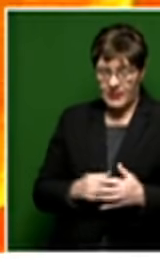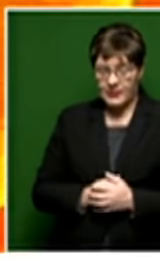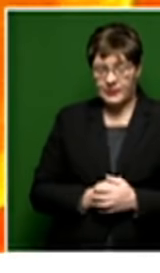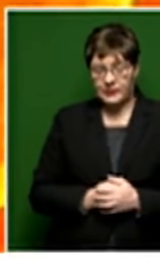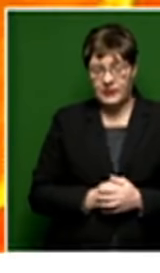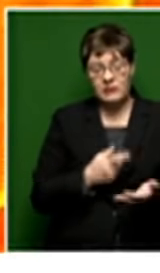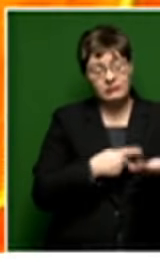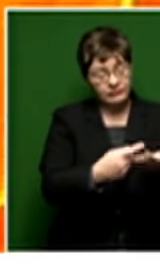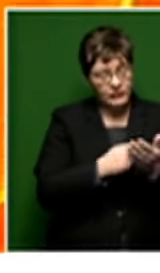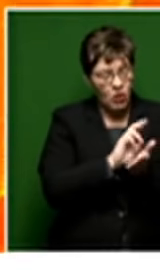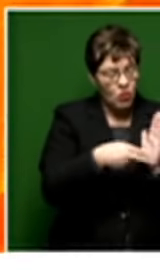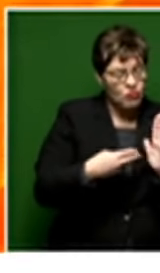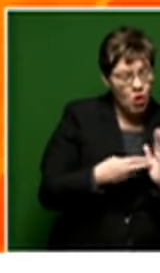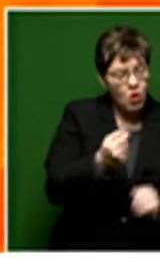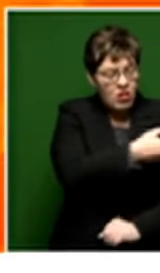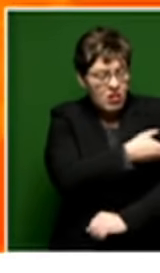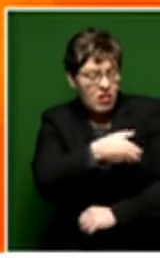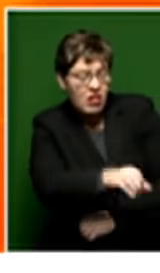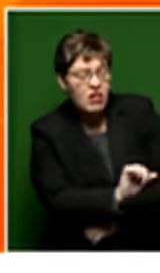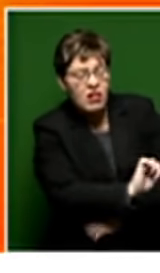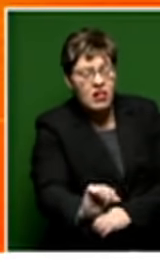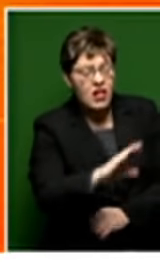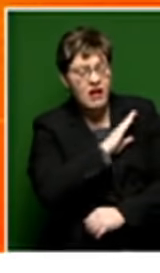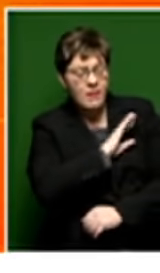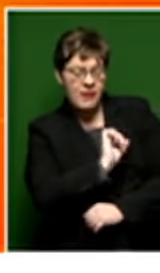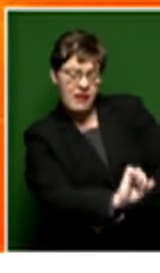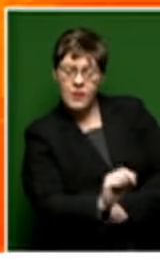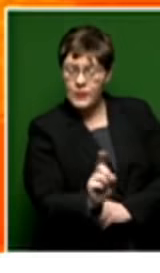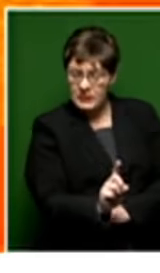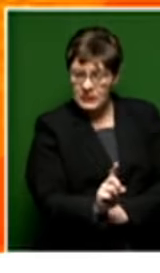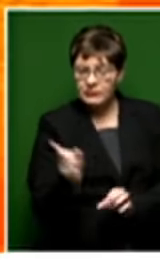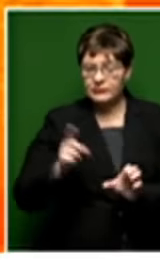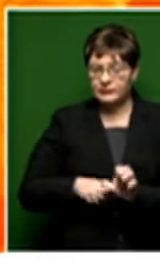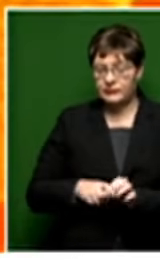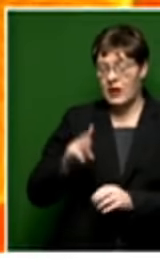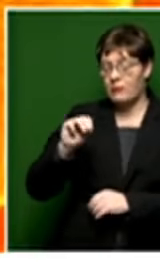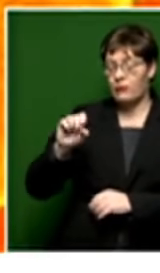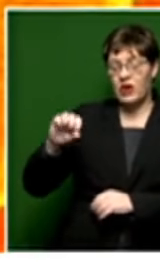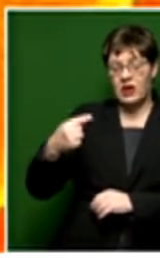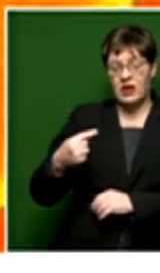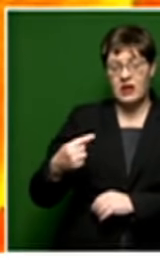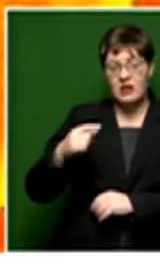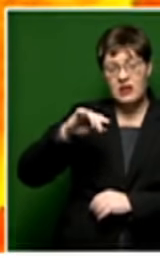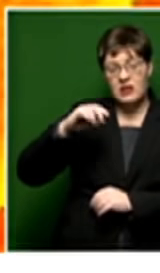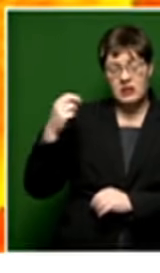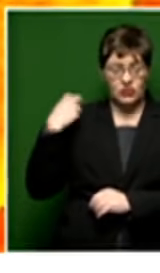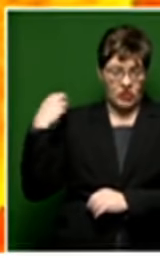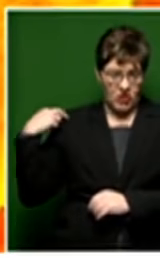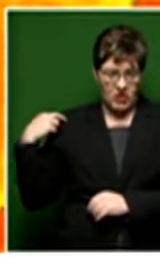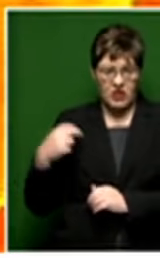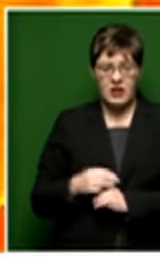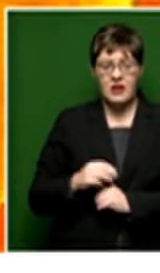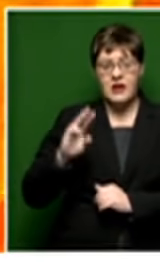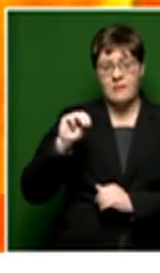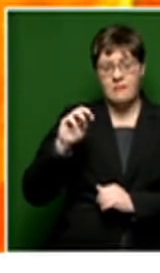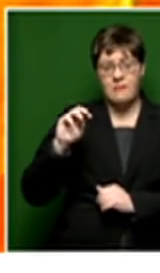about this, the role and the mandate of the SANDF, we are joined by Brigadier General Mafi